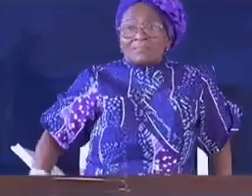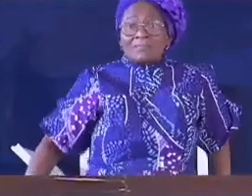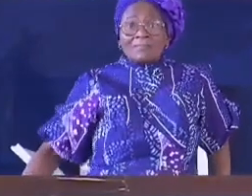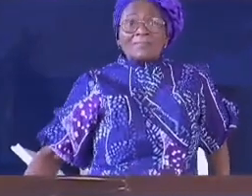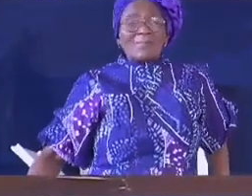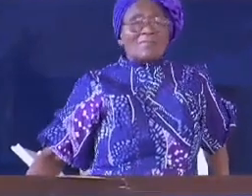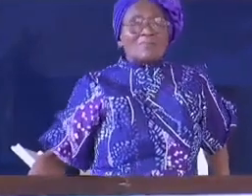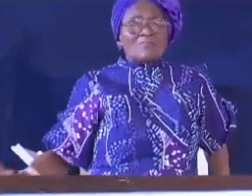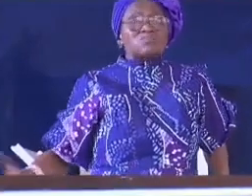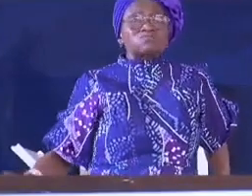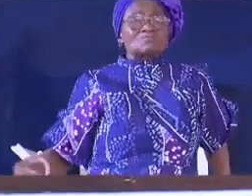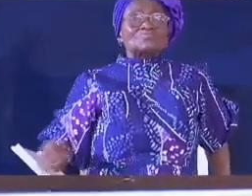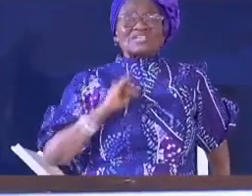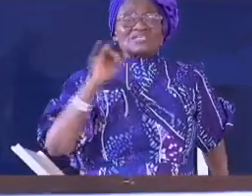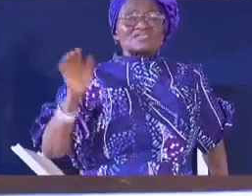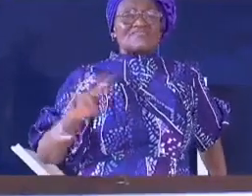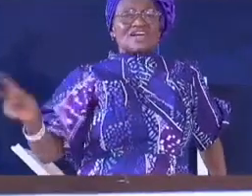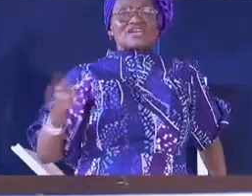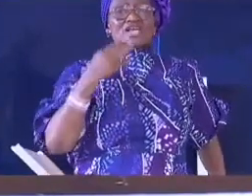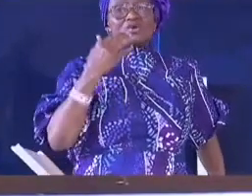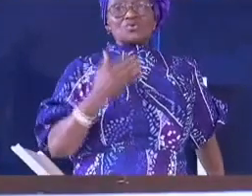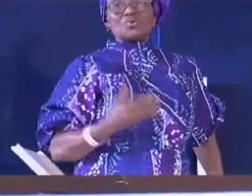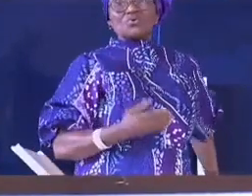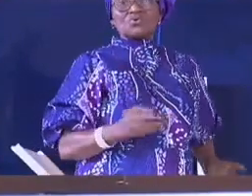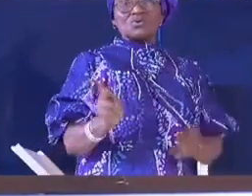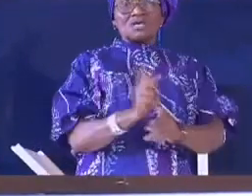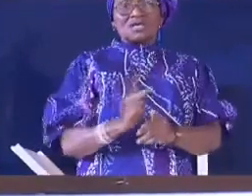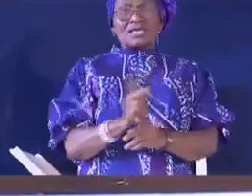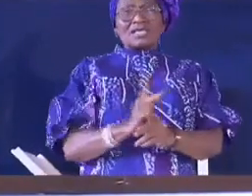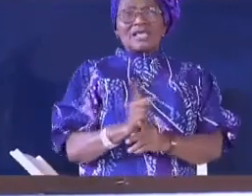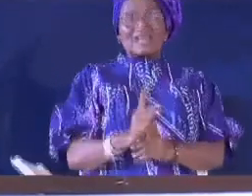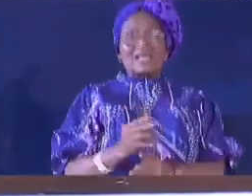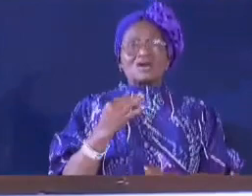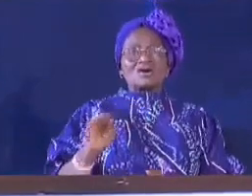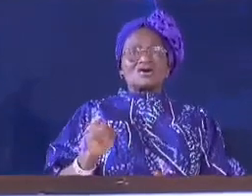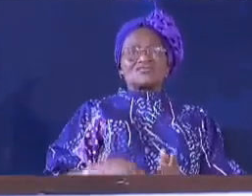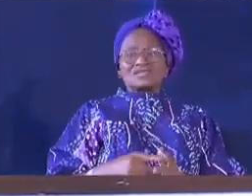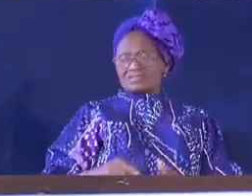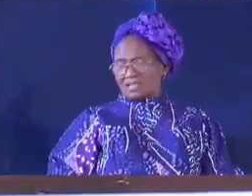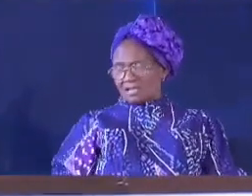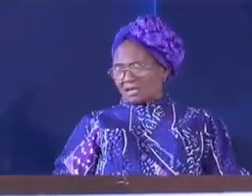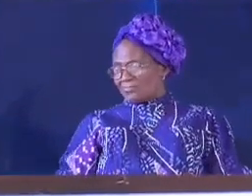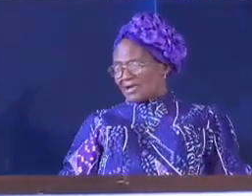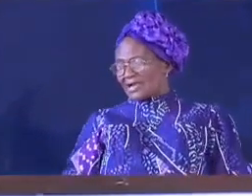Please take very good care of this handkerchief.